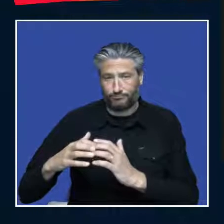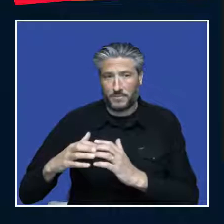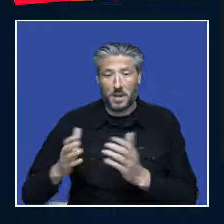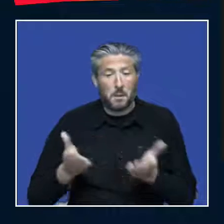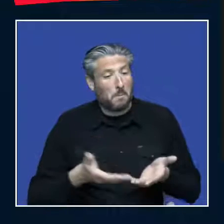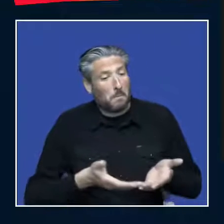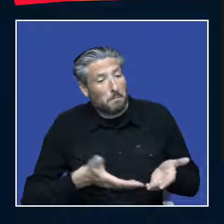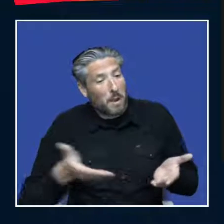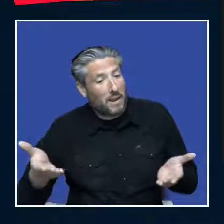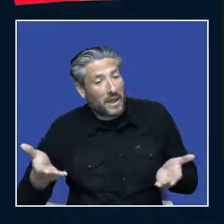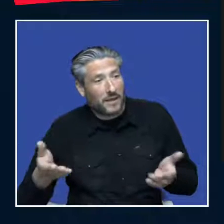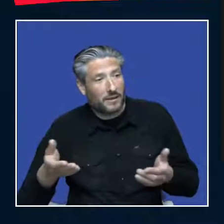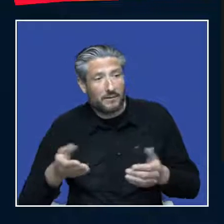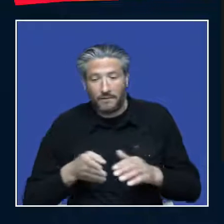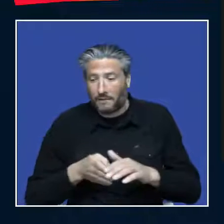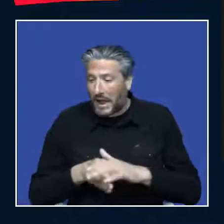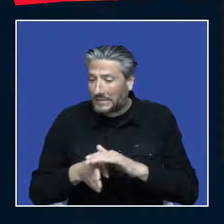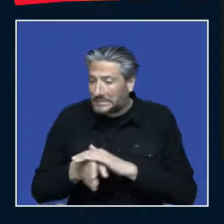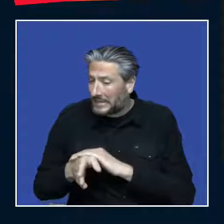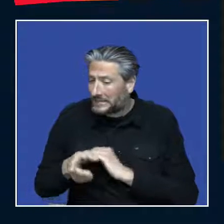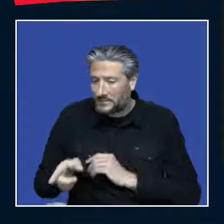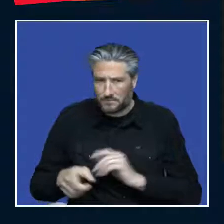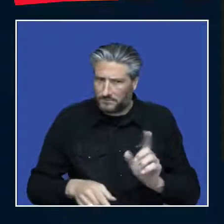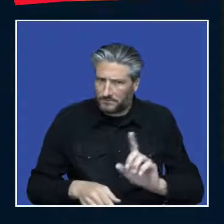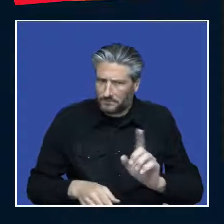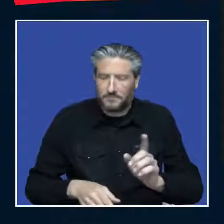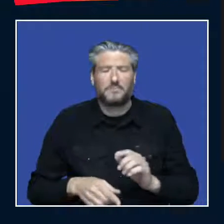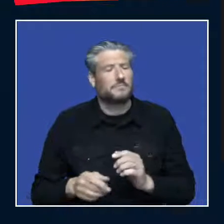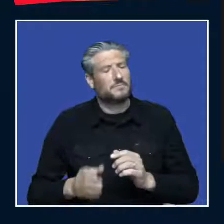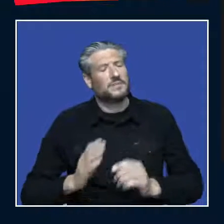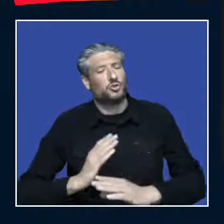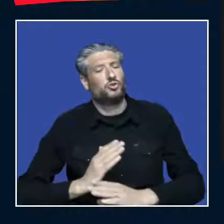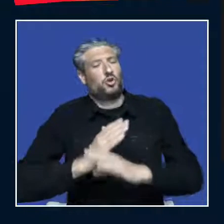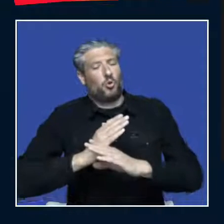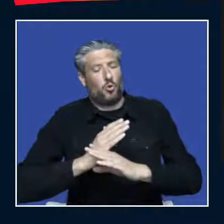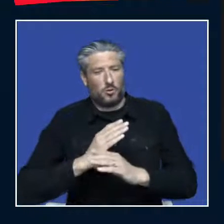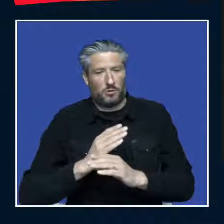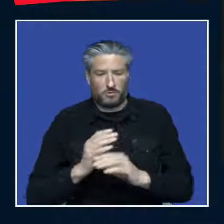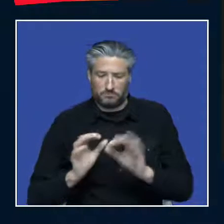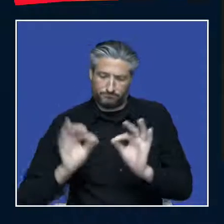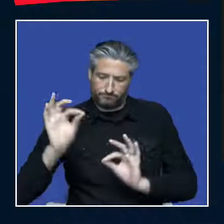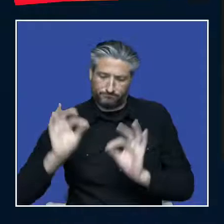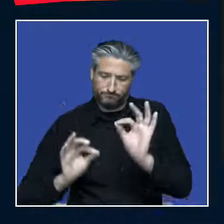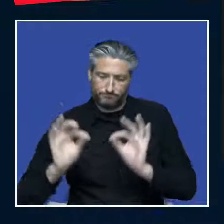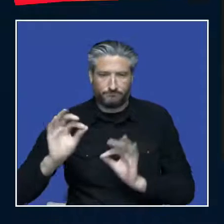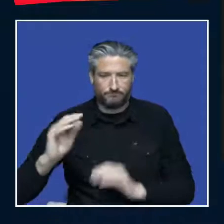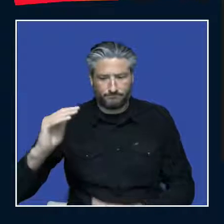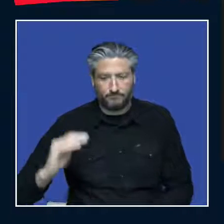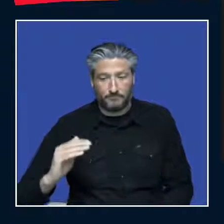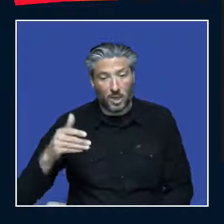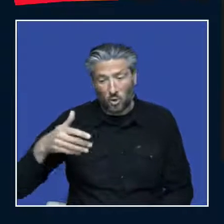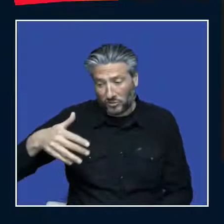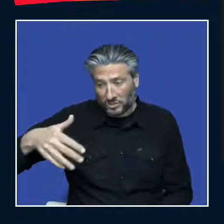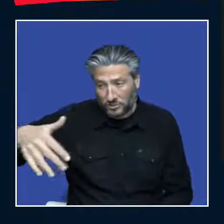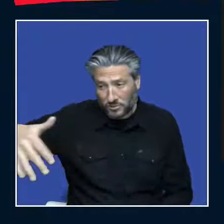do allow it, but I will secure it as well. So now my registry got